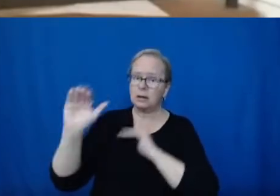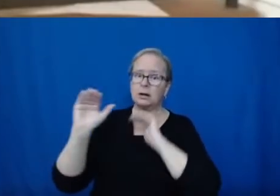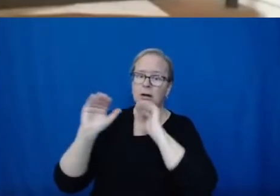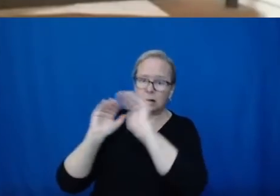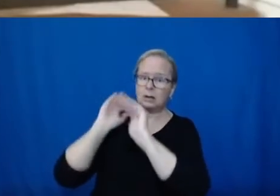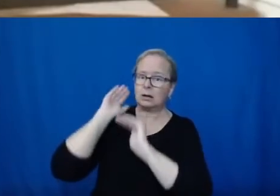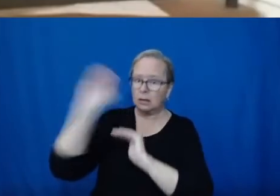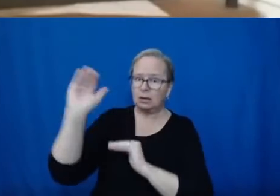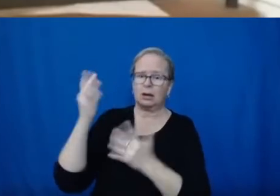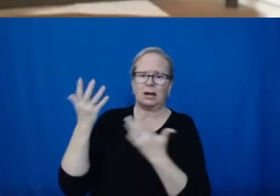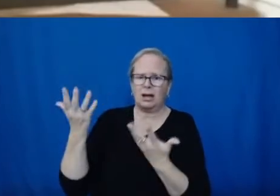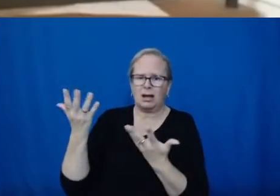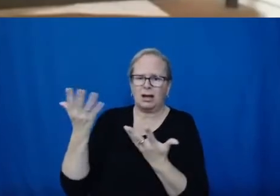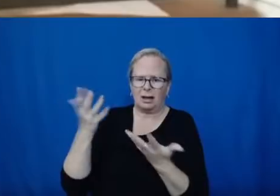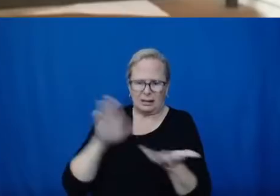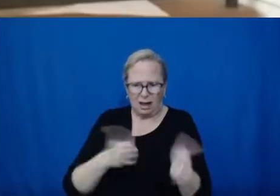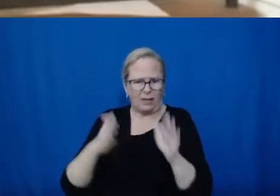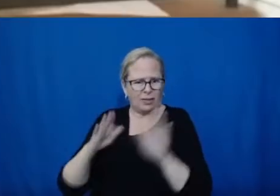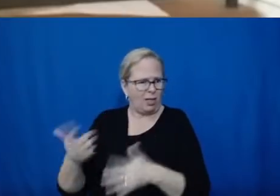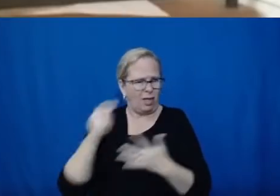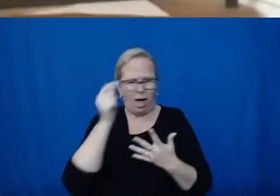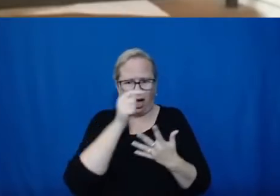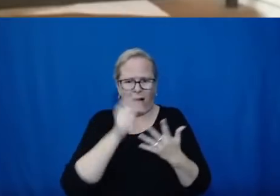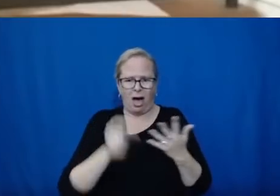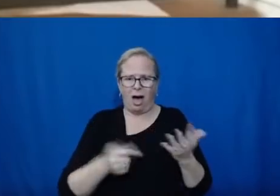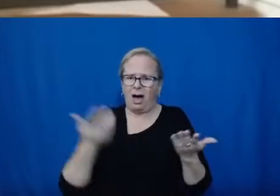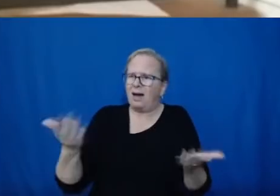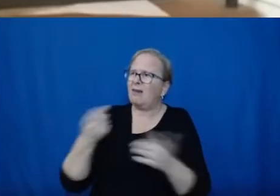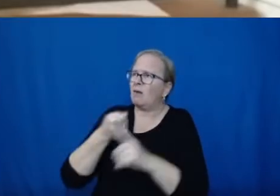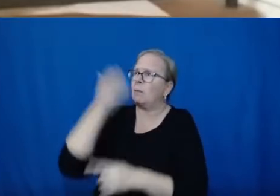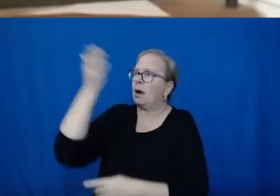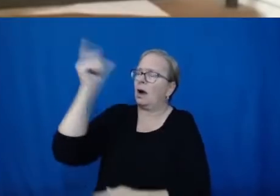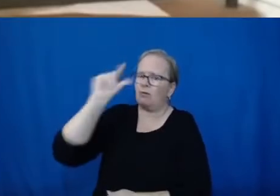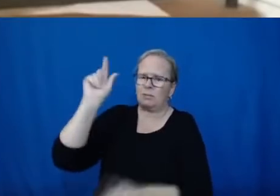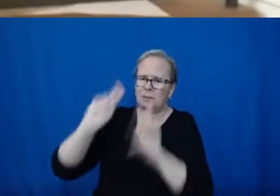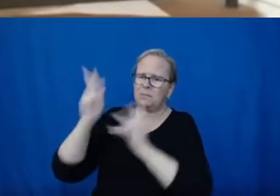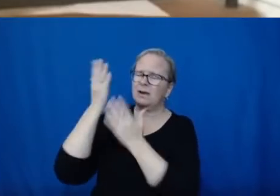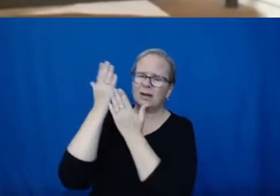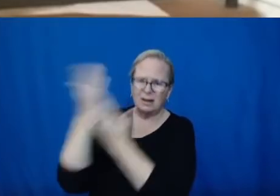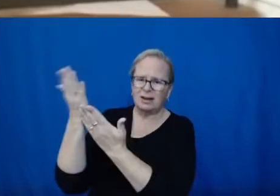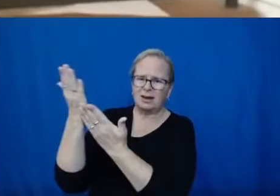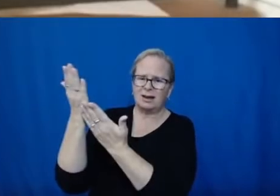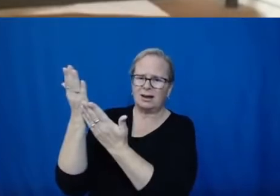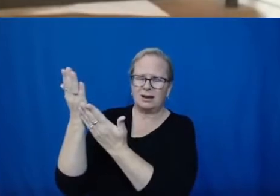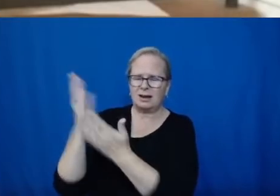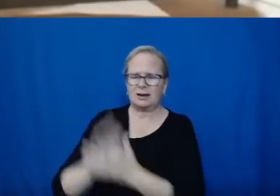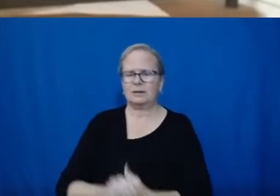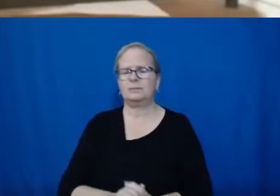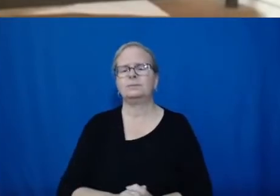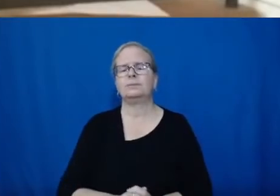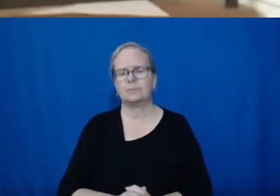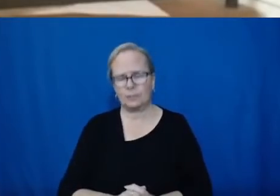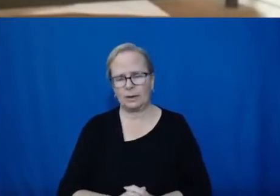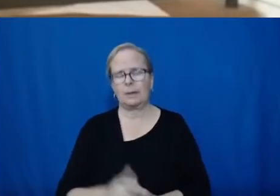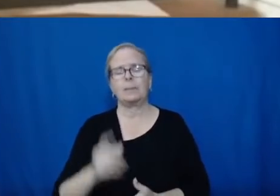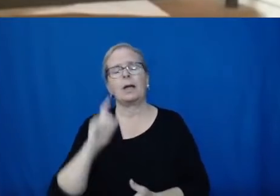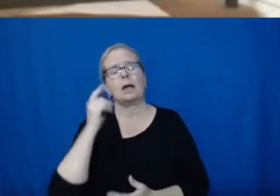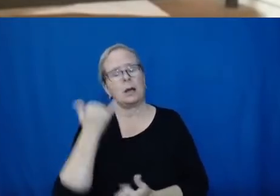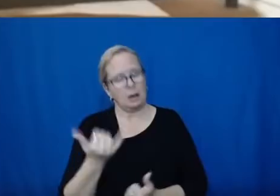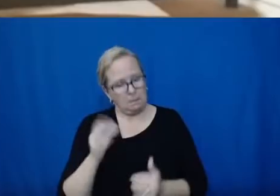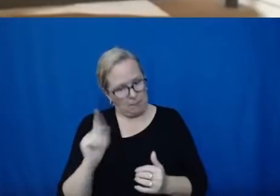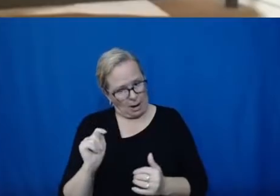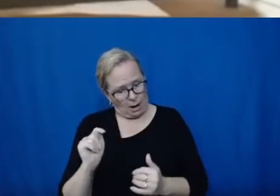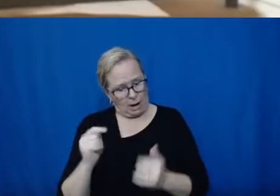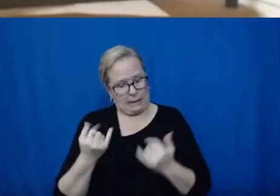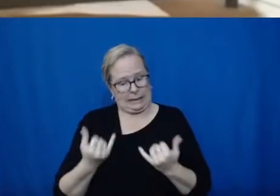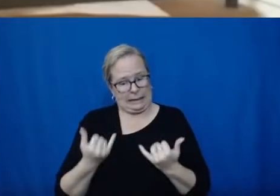is indeed the intentionally cruel wave. So great that they're doing stuff. I wish we never had to walk down that